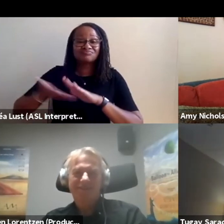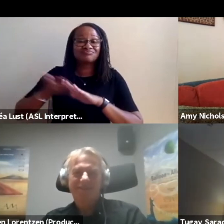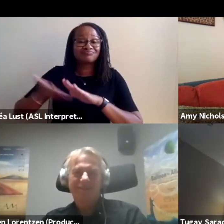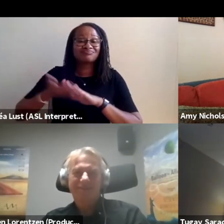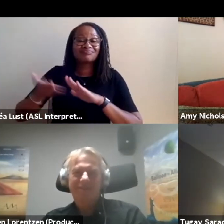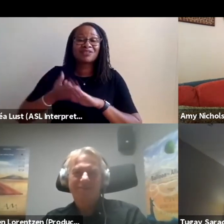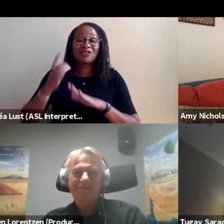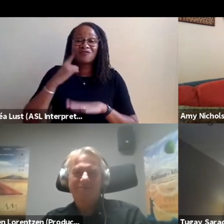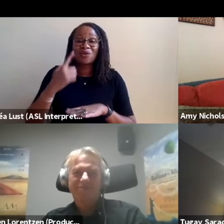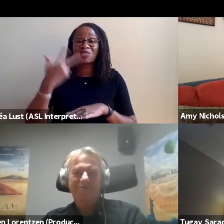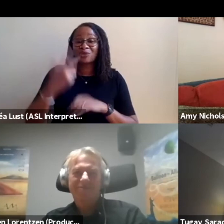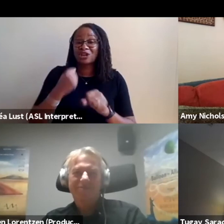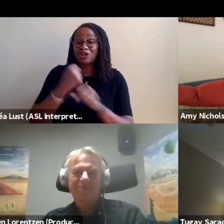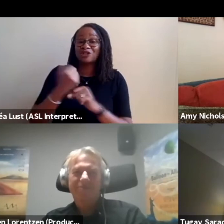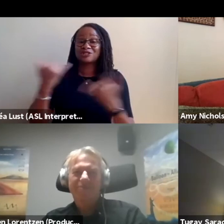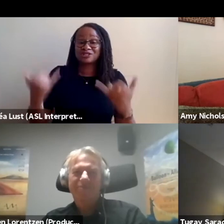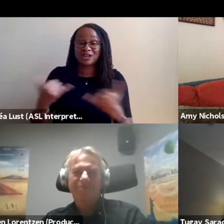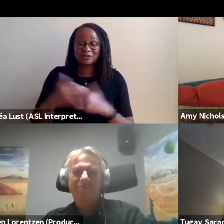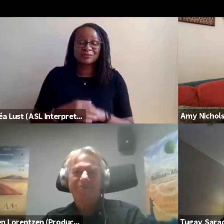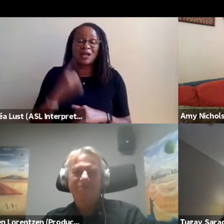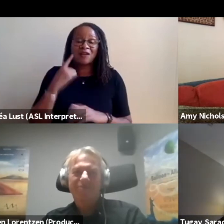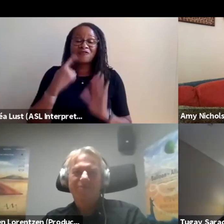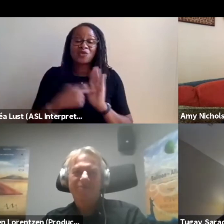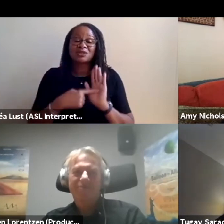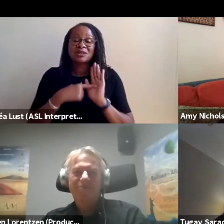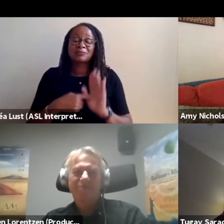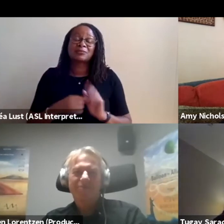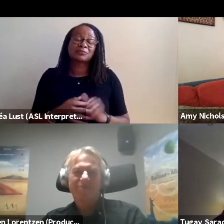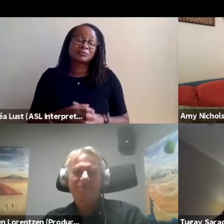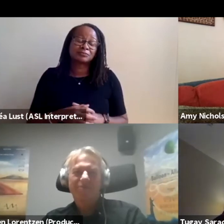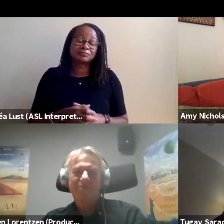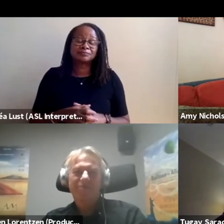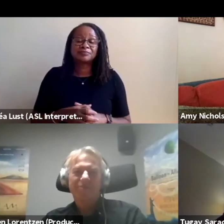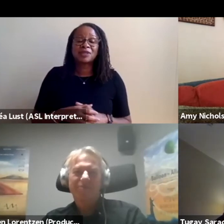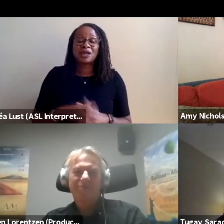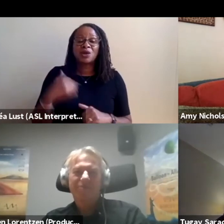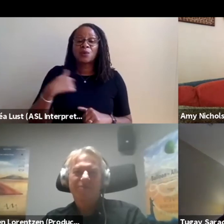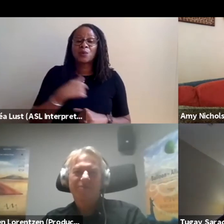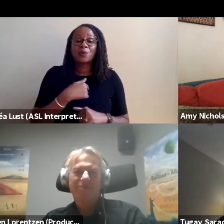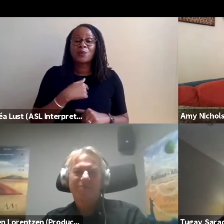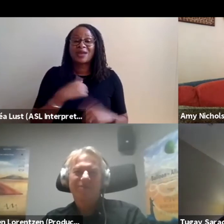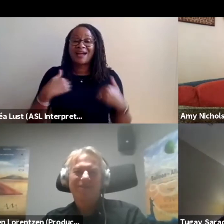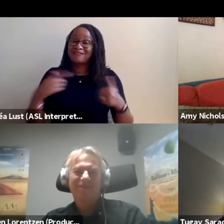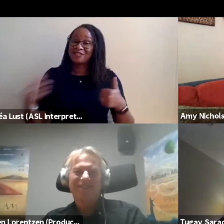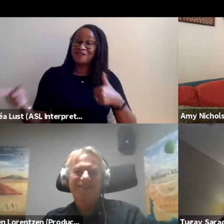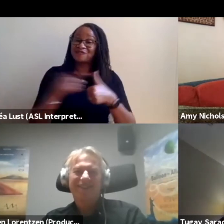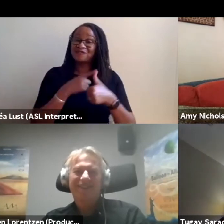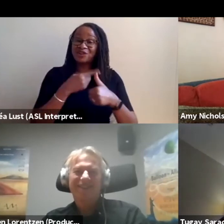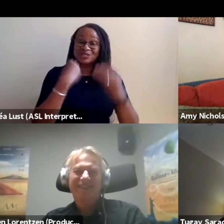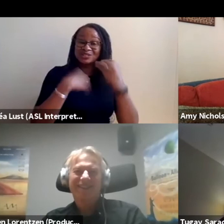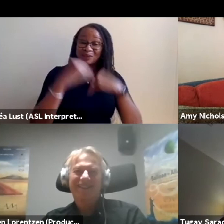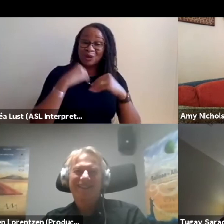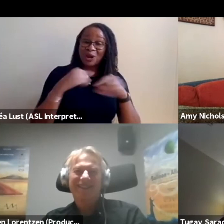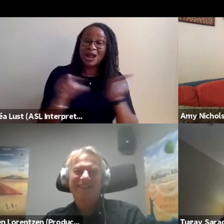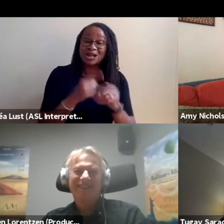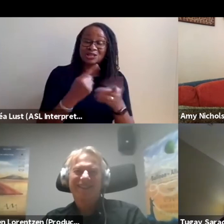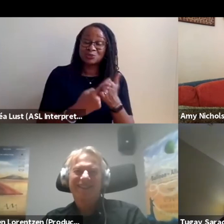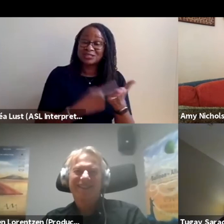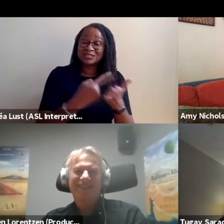years. For example, we had the first supper, but she